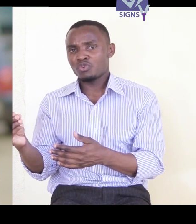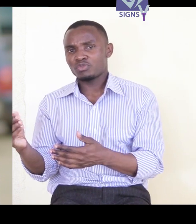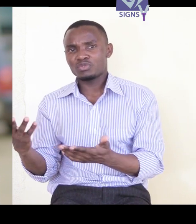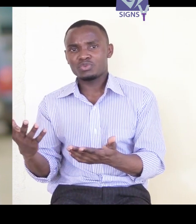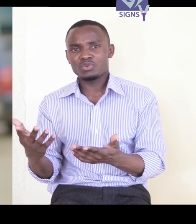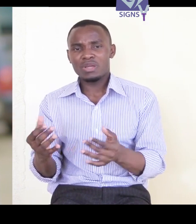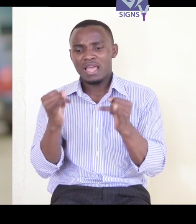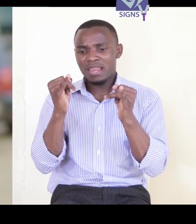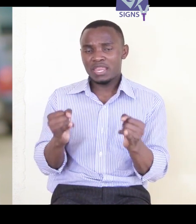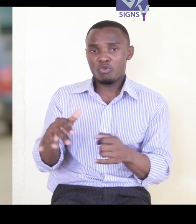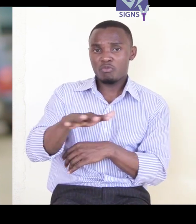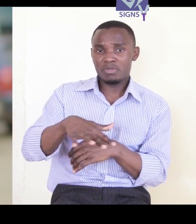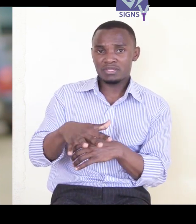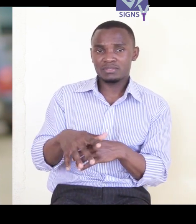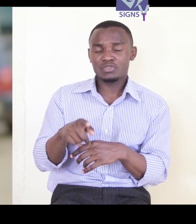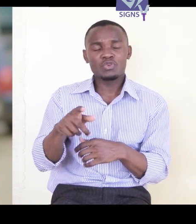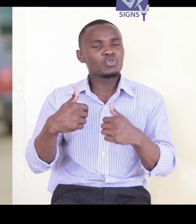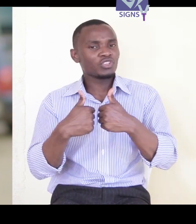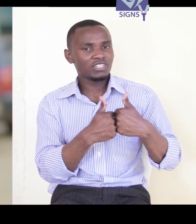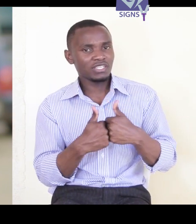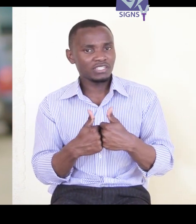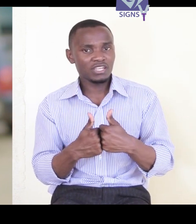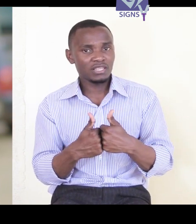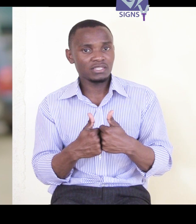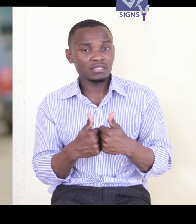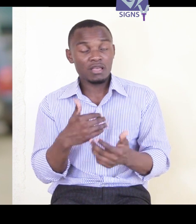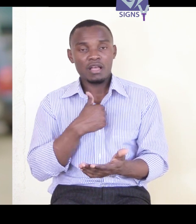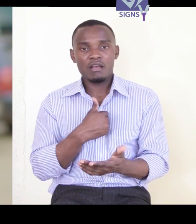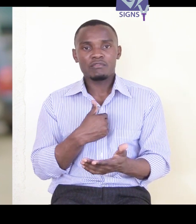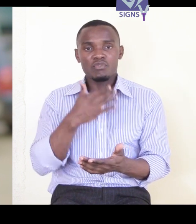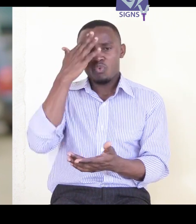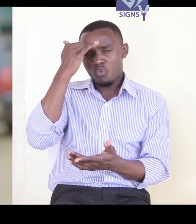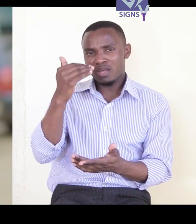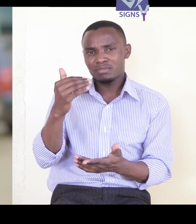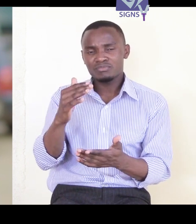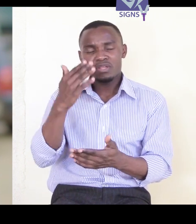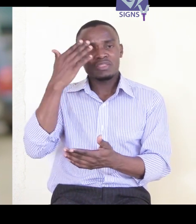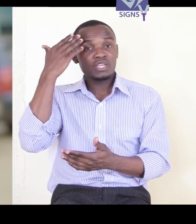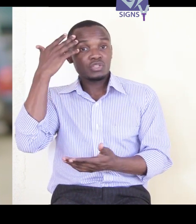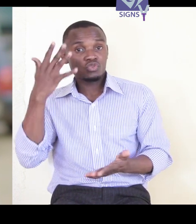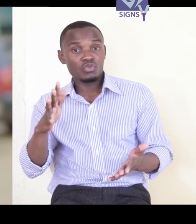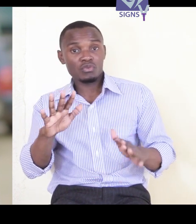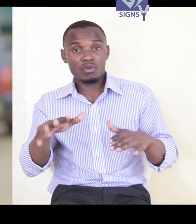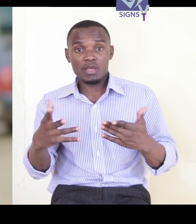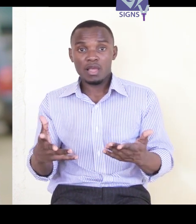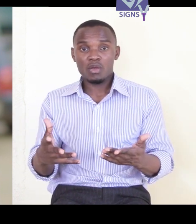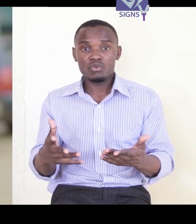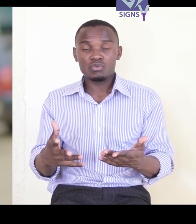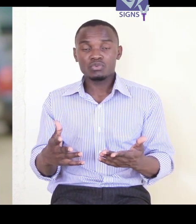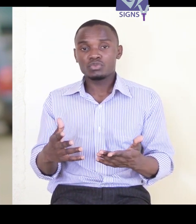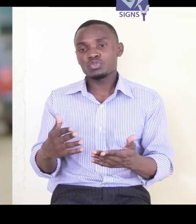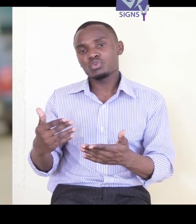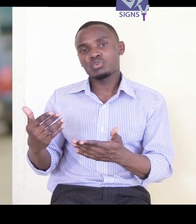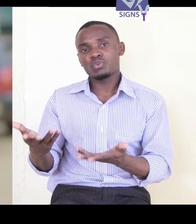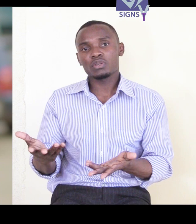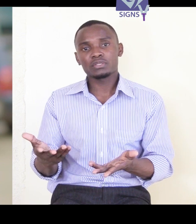are not aware, they have not attended anybody who is visually impaired, you are going to face a challenge because they don't know how to handle you. So what